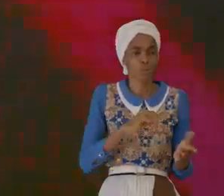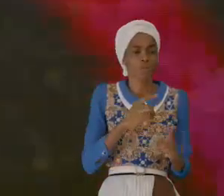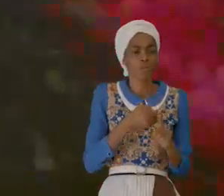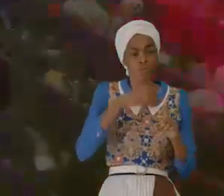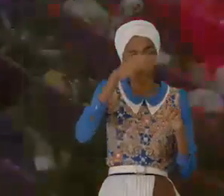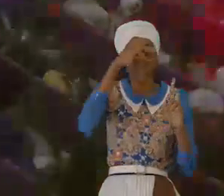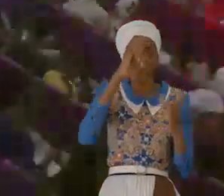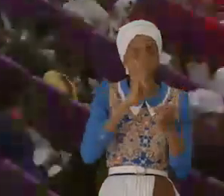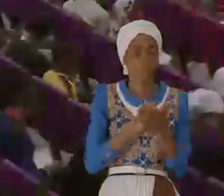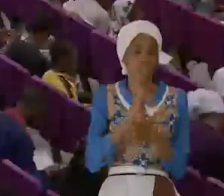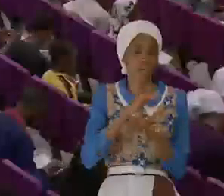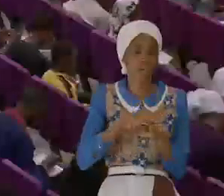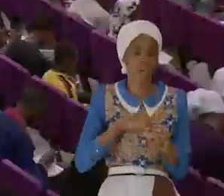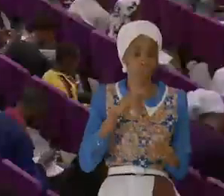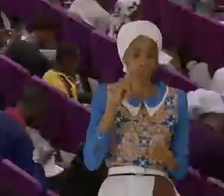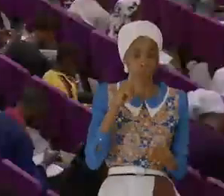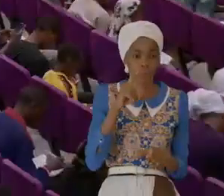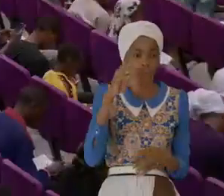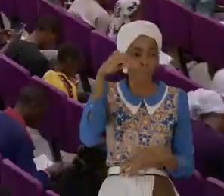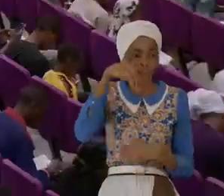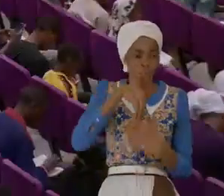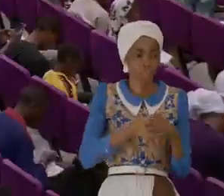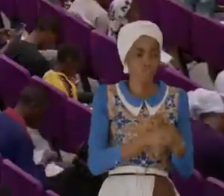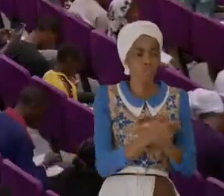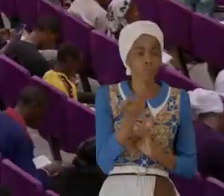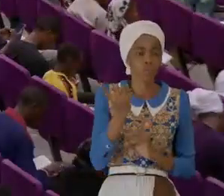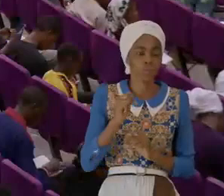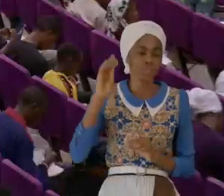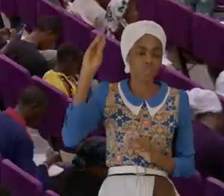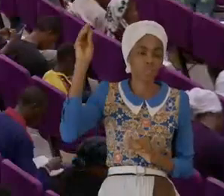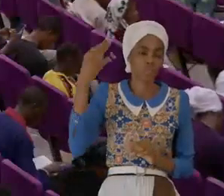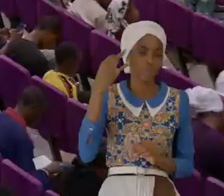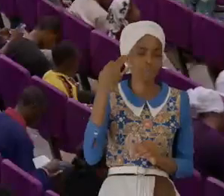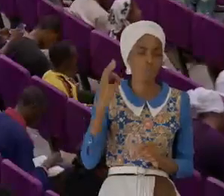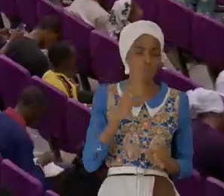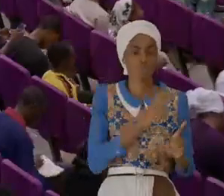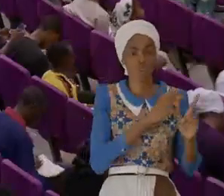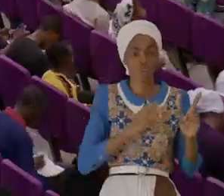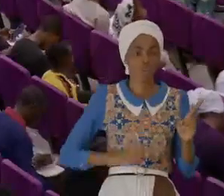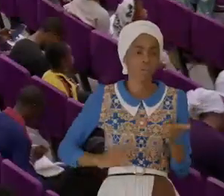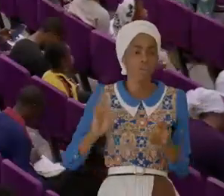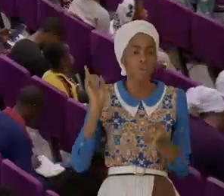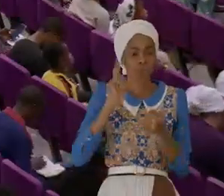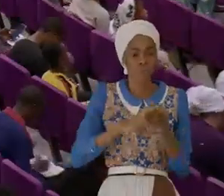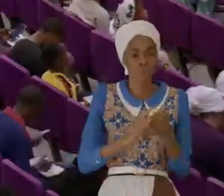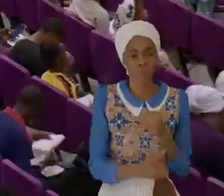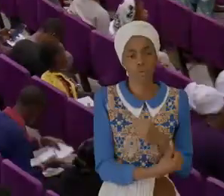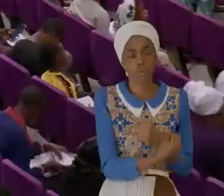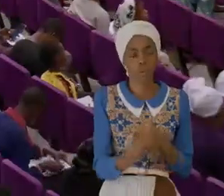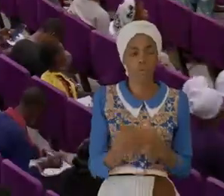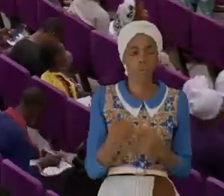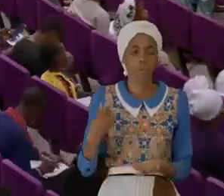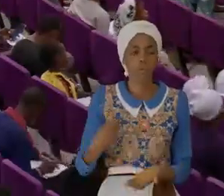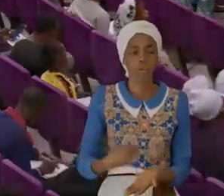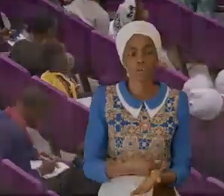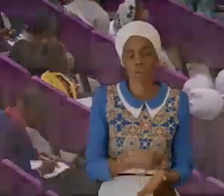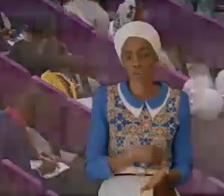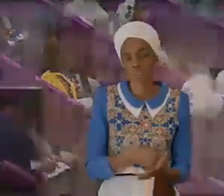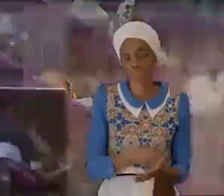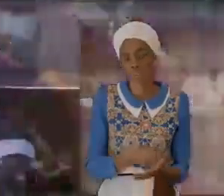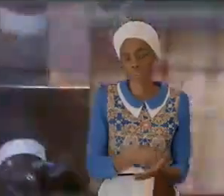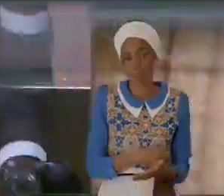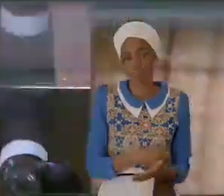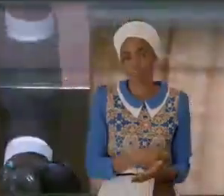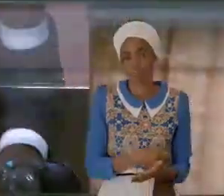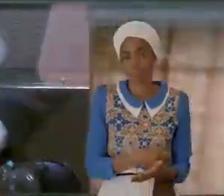that called you into the grace of Christ unto another